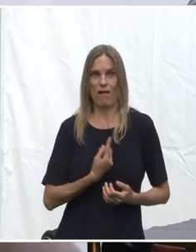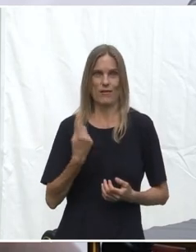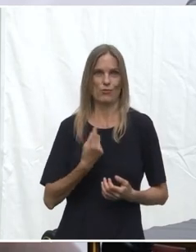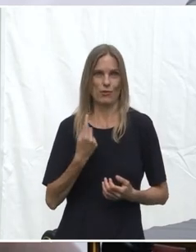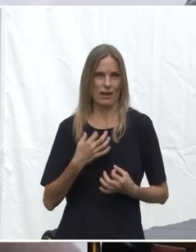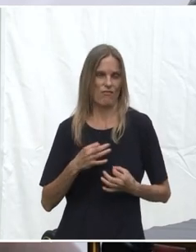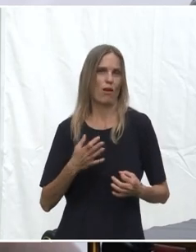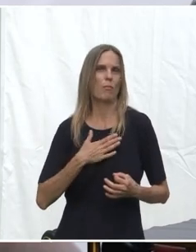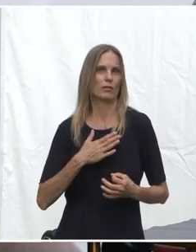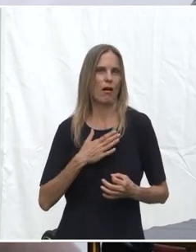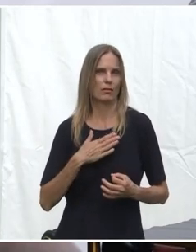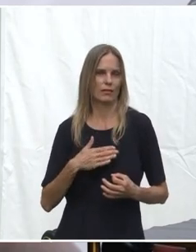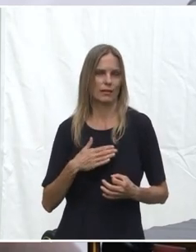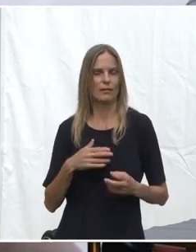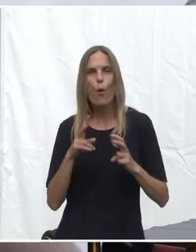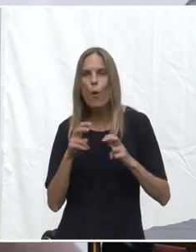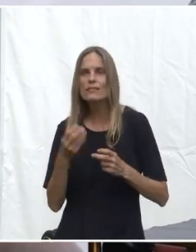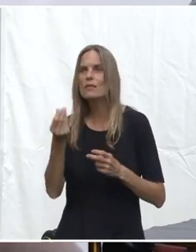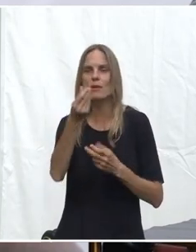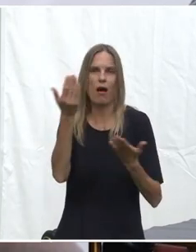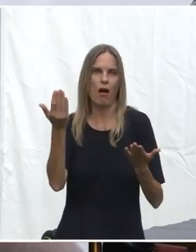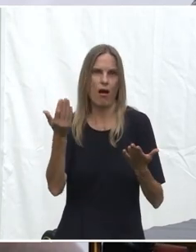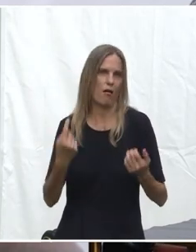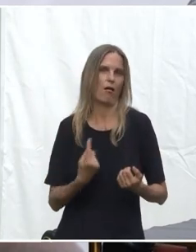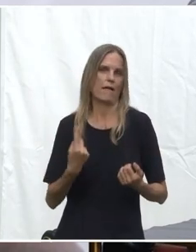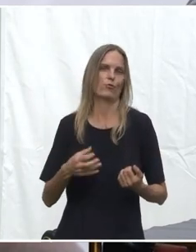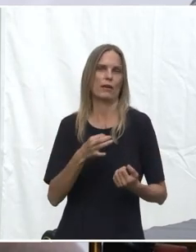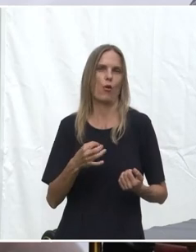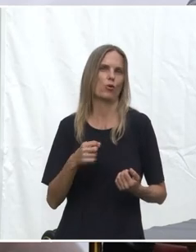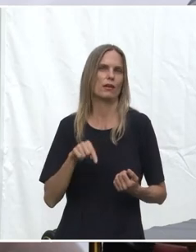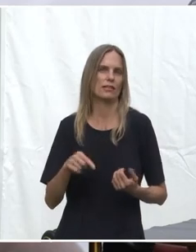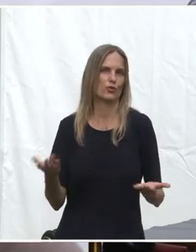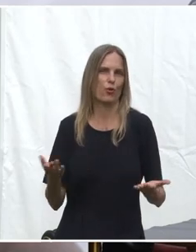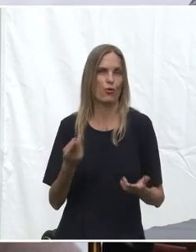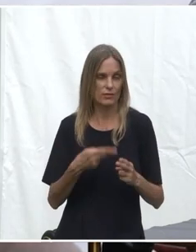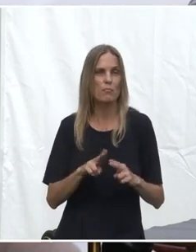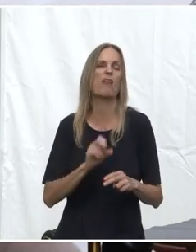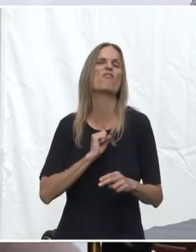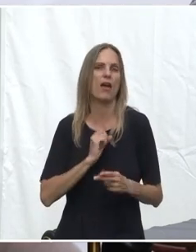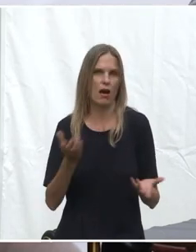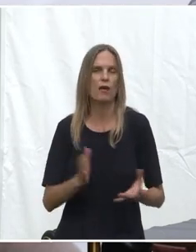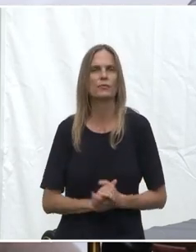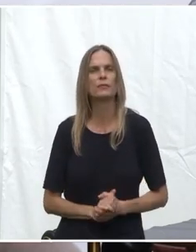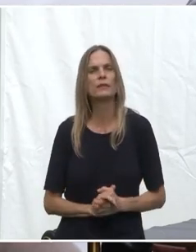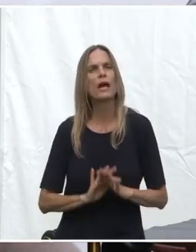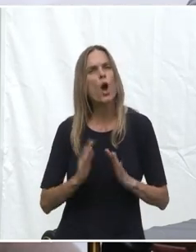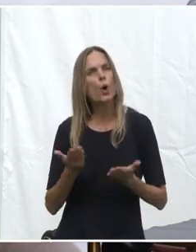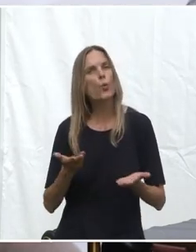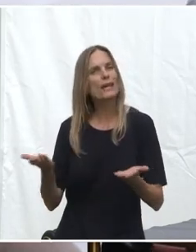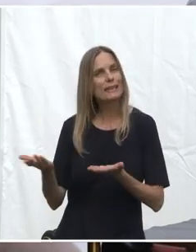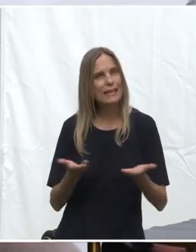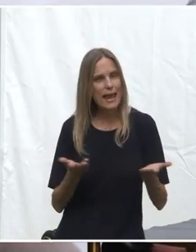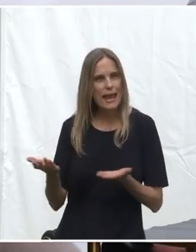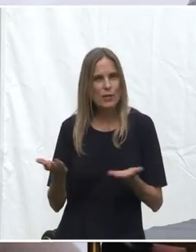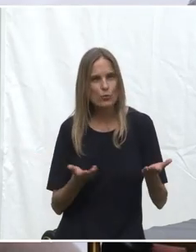and seeking money for that, well, there's a need for that. And if we have distinct services that are helping